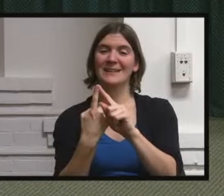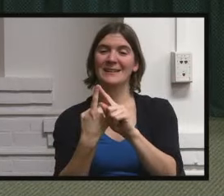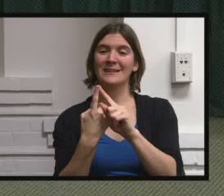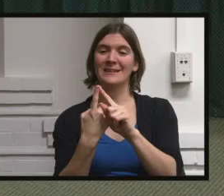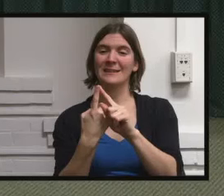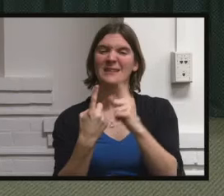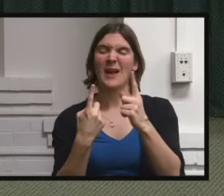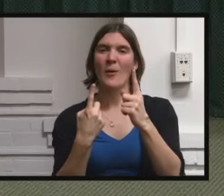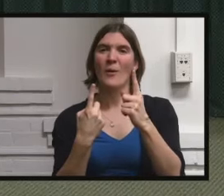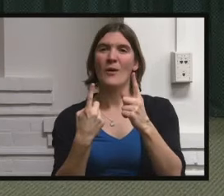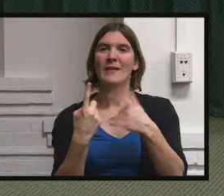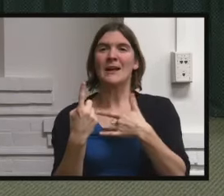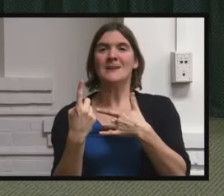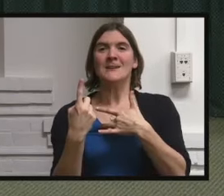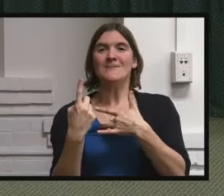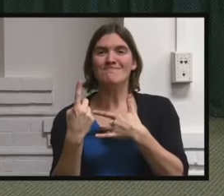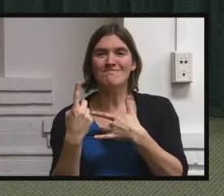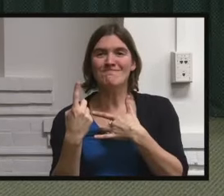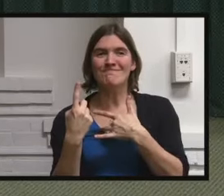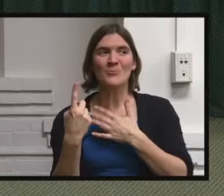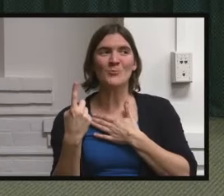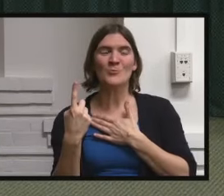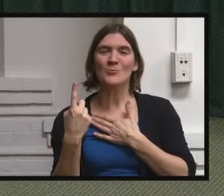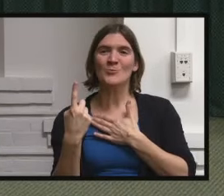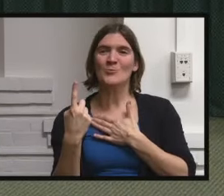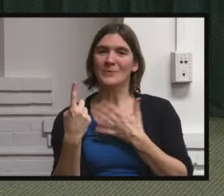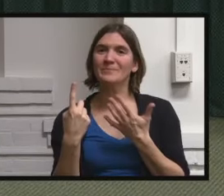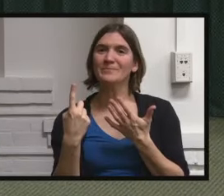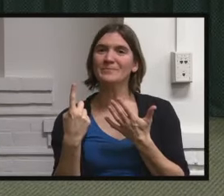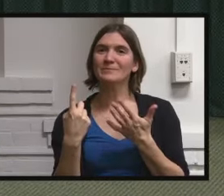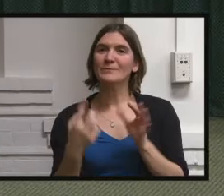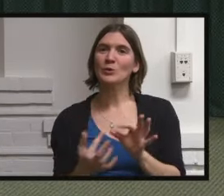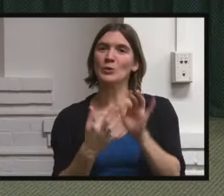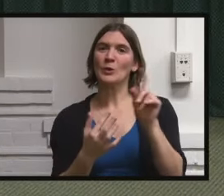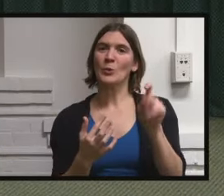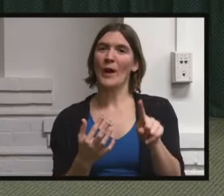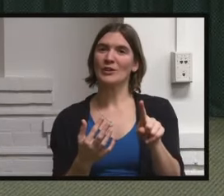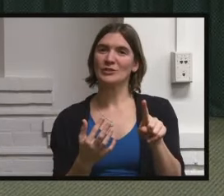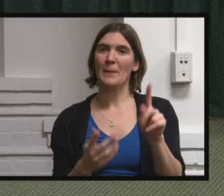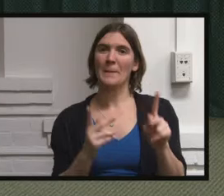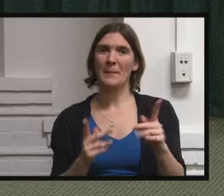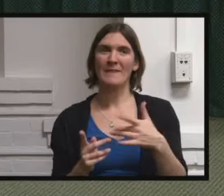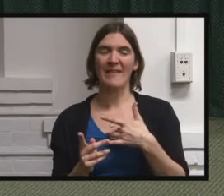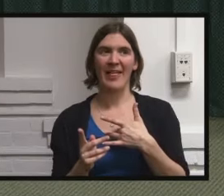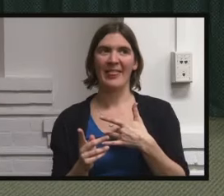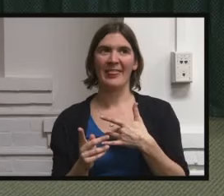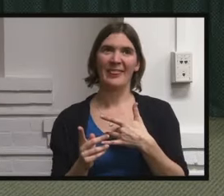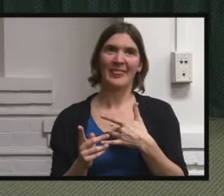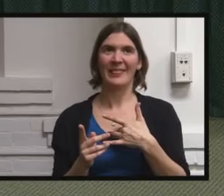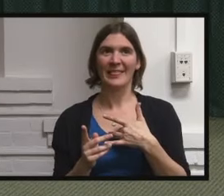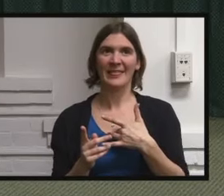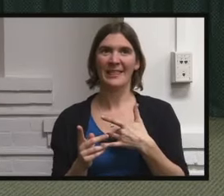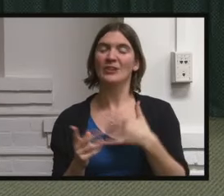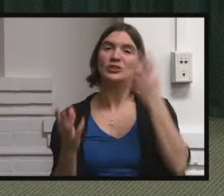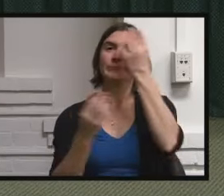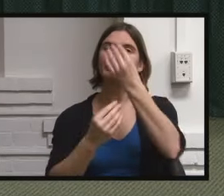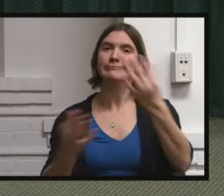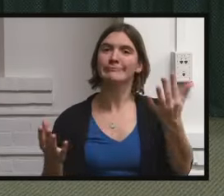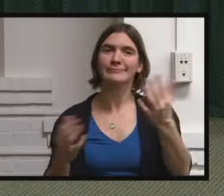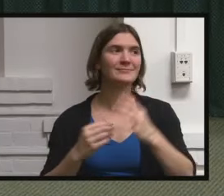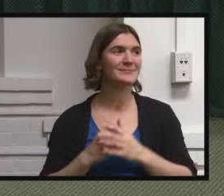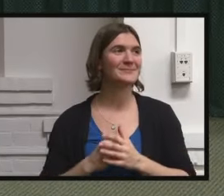it tugs at your heartstrings a little bit, and I thought that was kind of a unique question by a couple people, and I just wanted out there